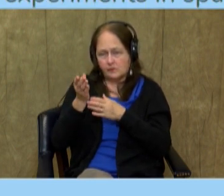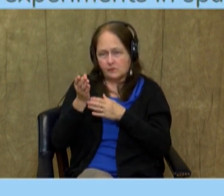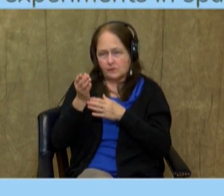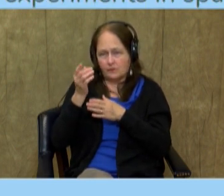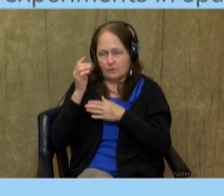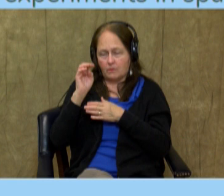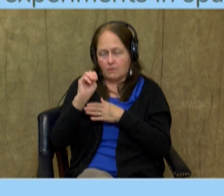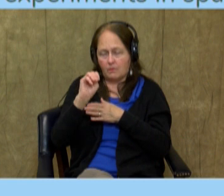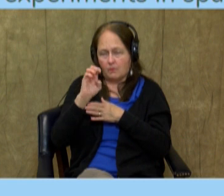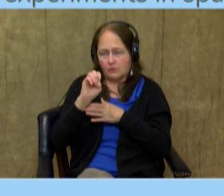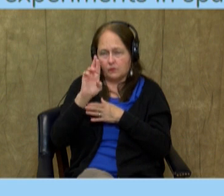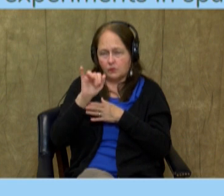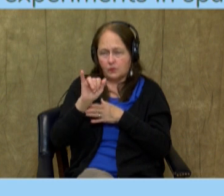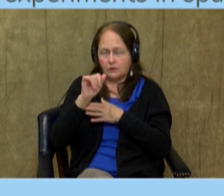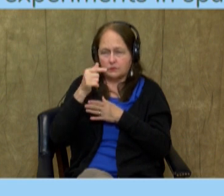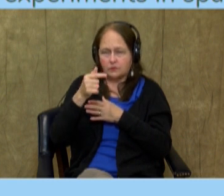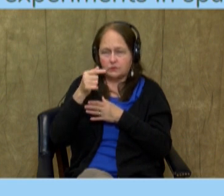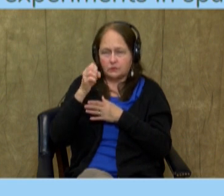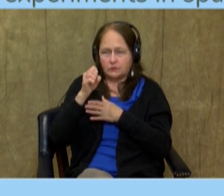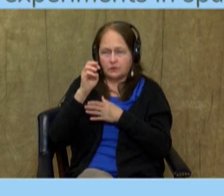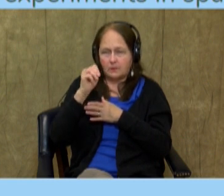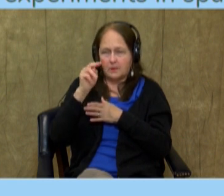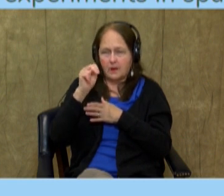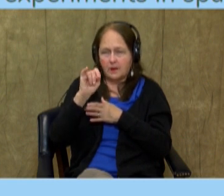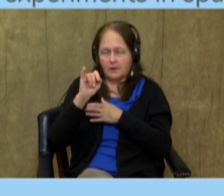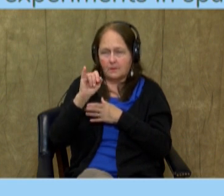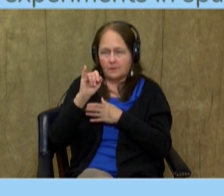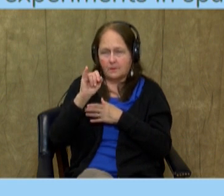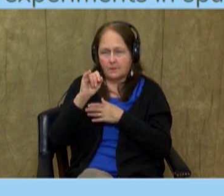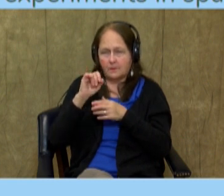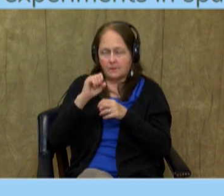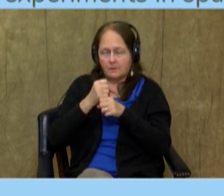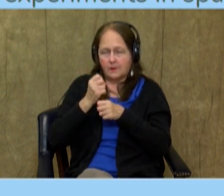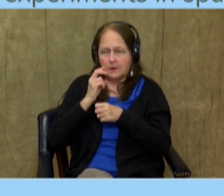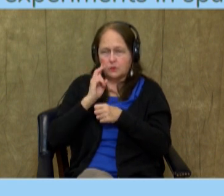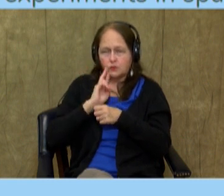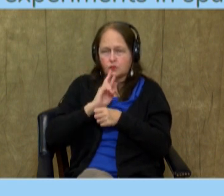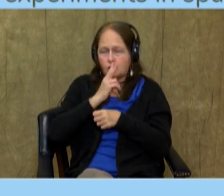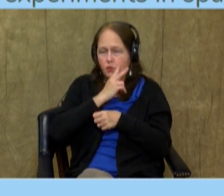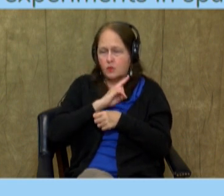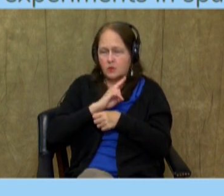After Mercury, we move to Gemini. Gemini means twins.